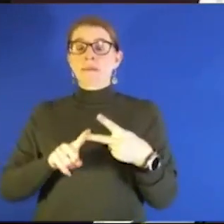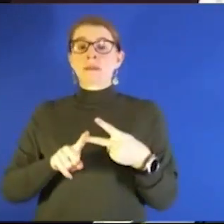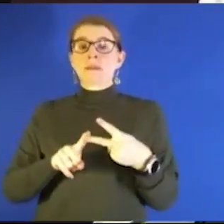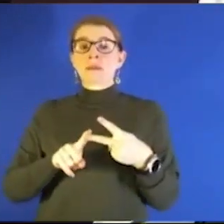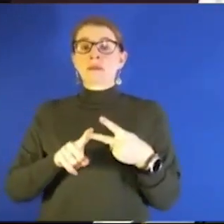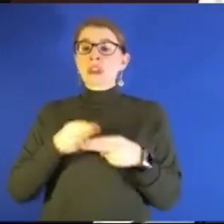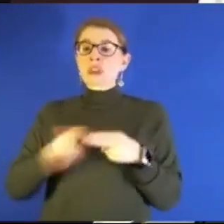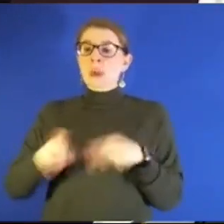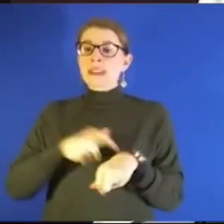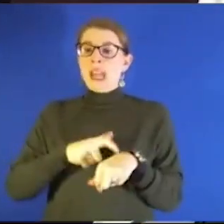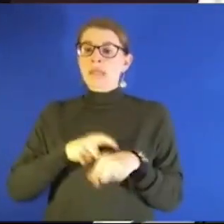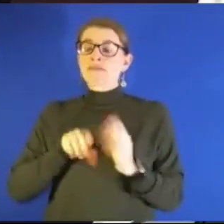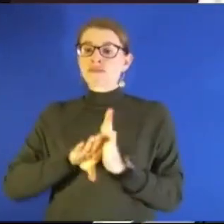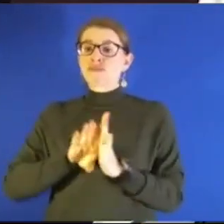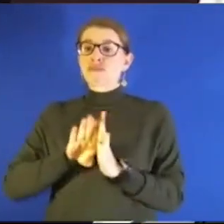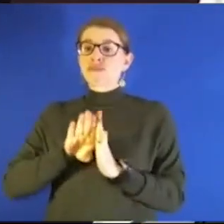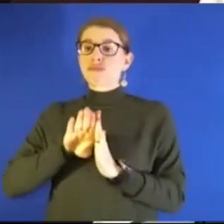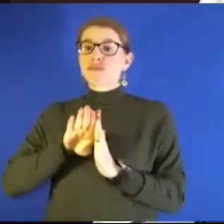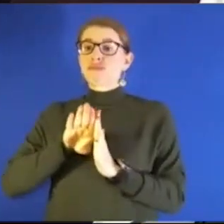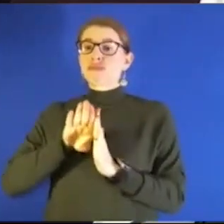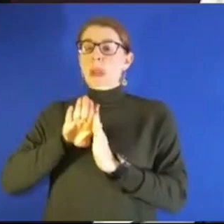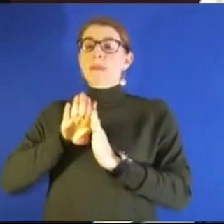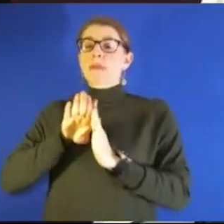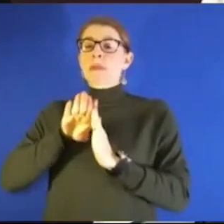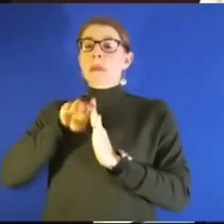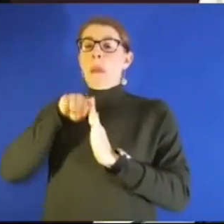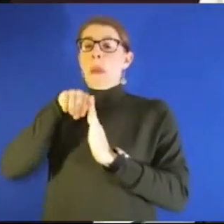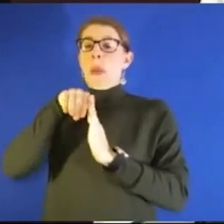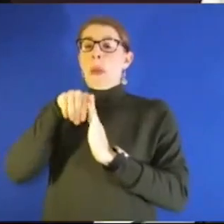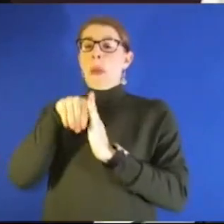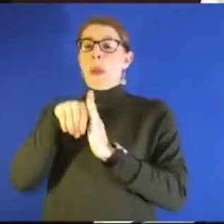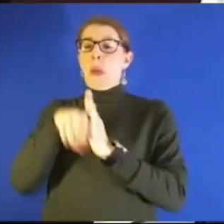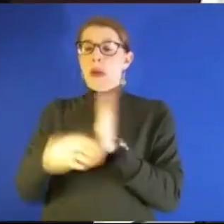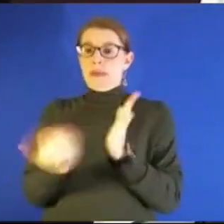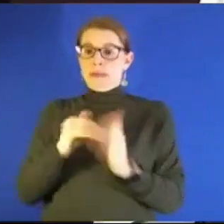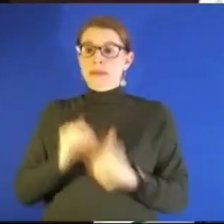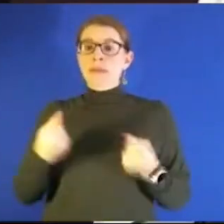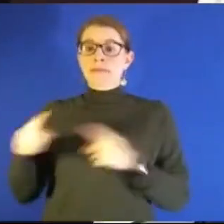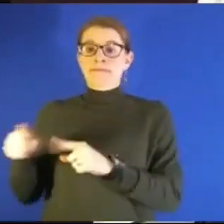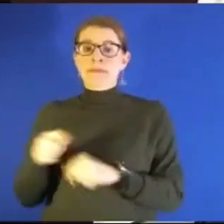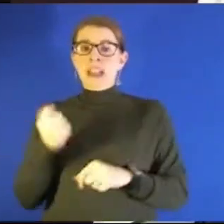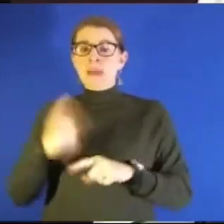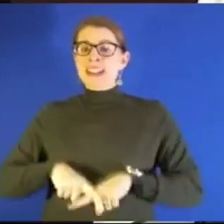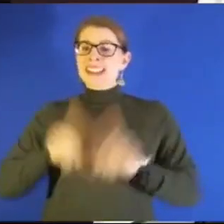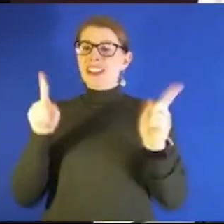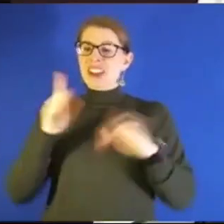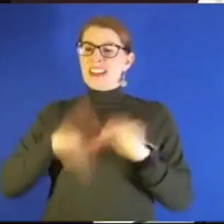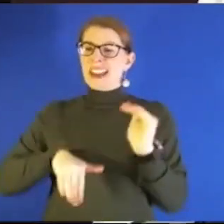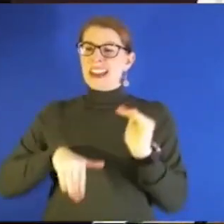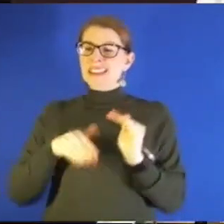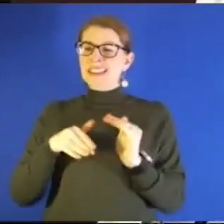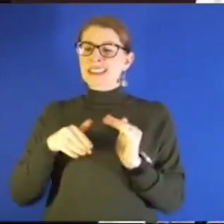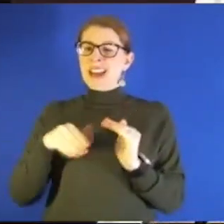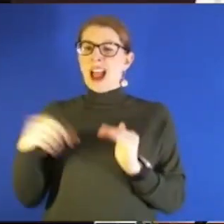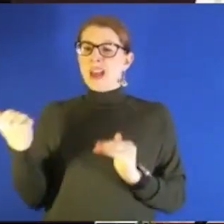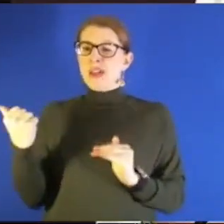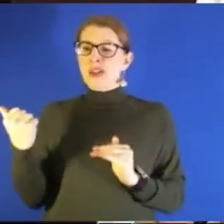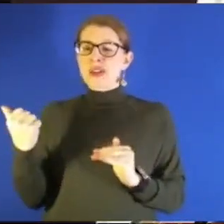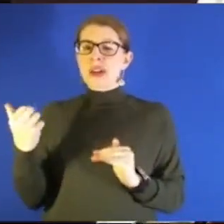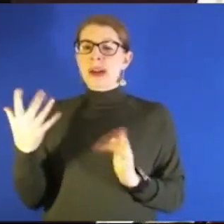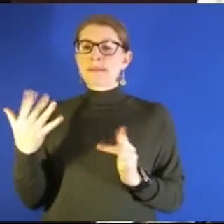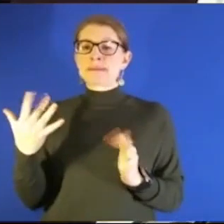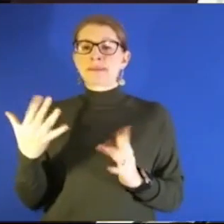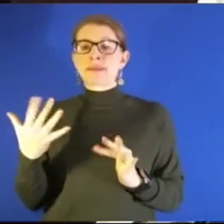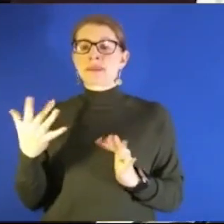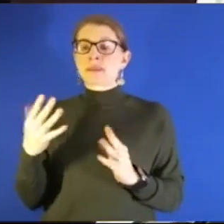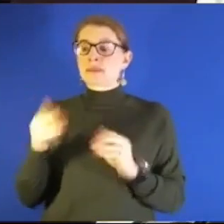they did crest and then they started to fall again, which is a little different than some of the other outbreaks of